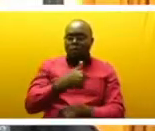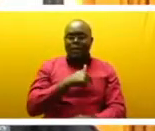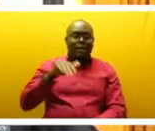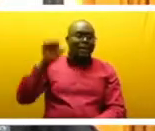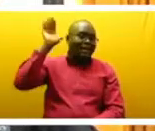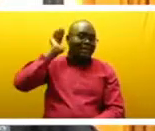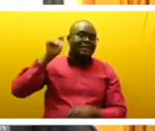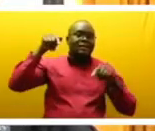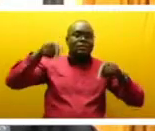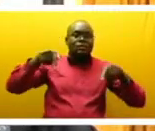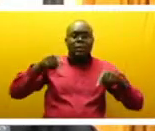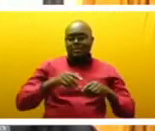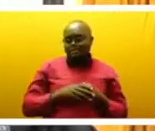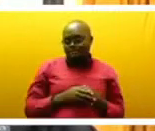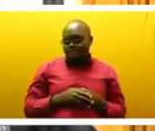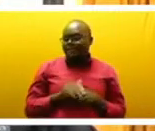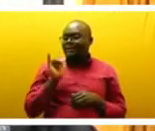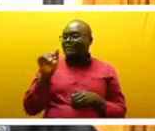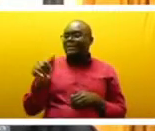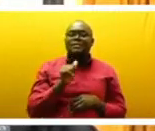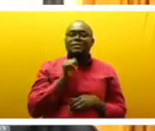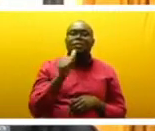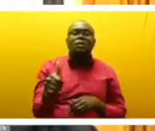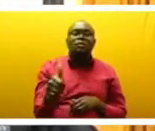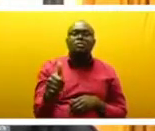to is not a